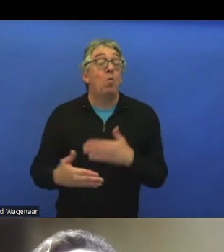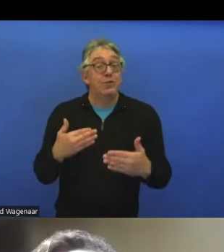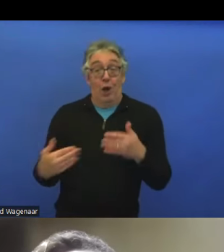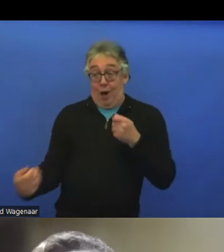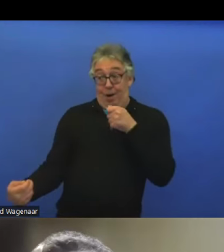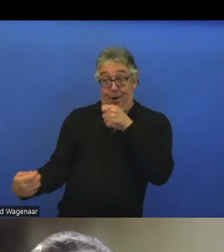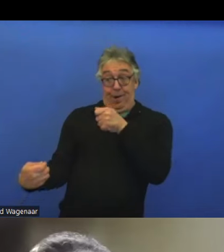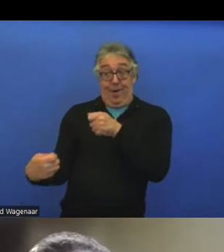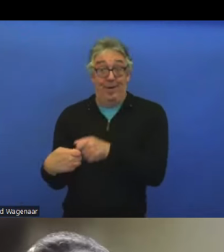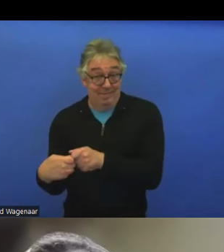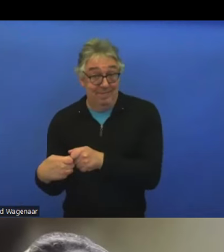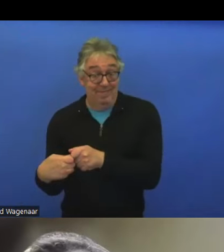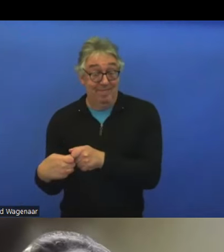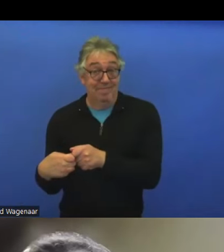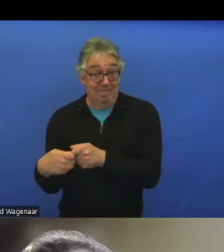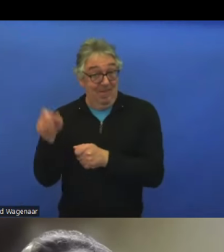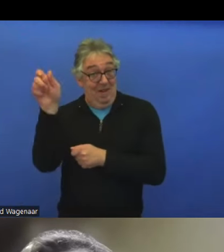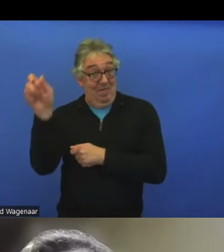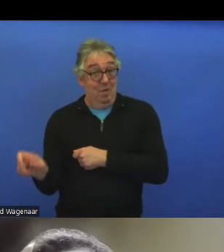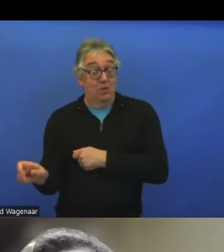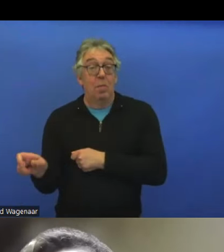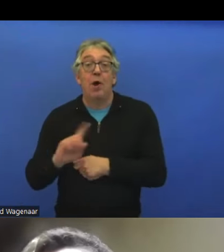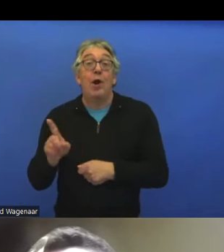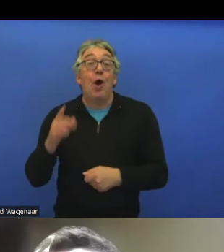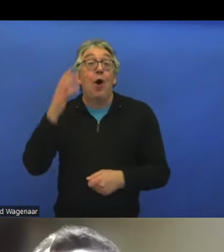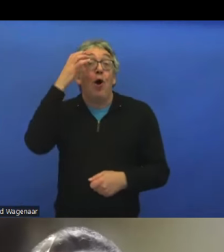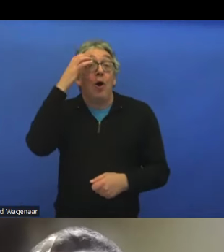bind the states